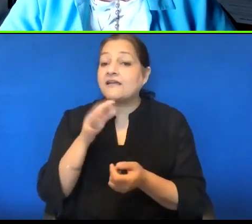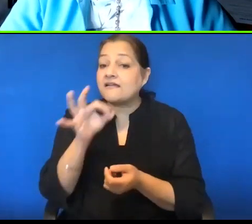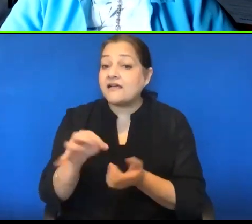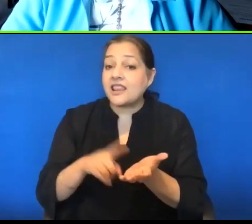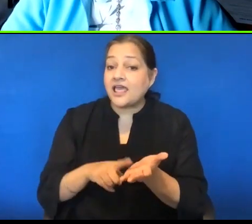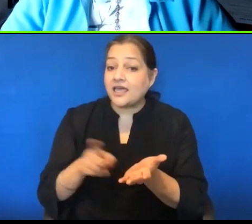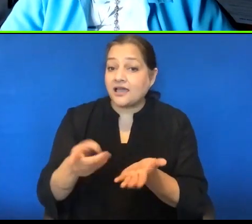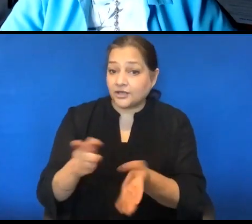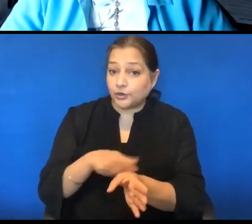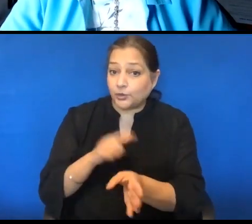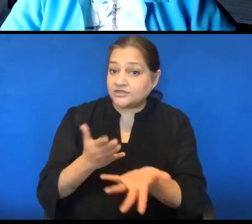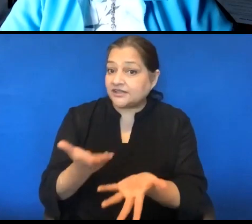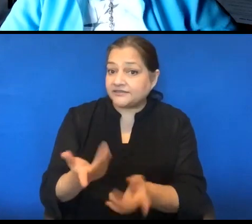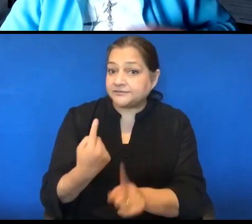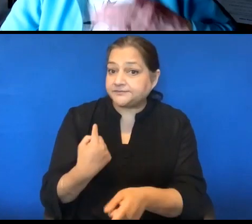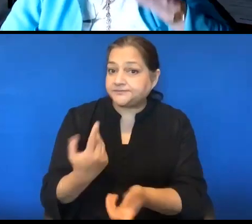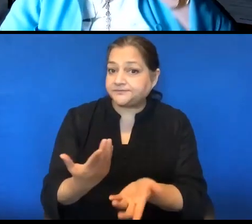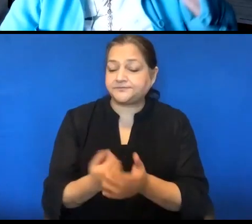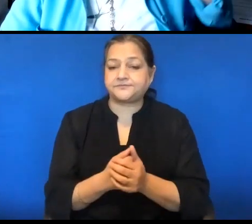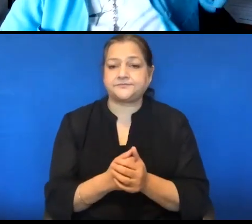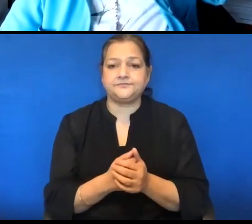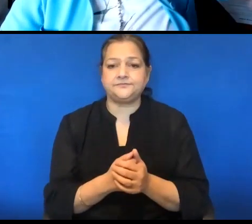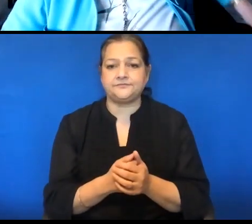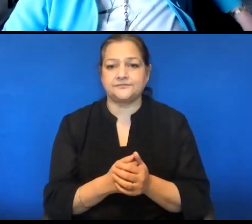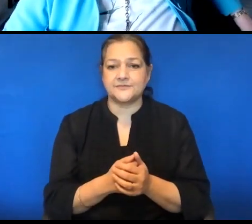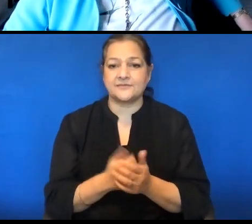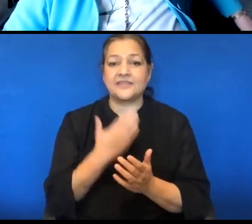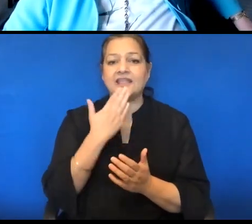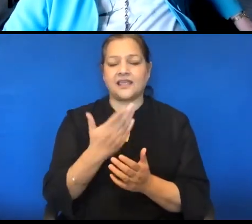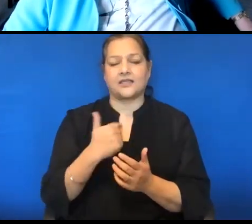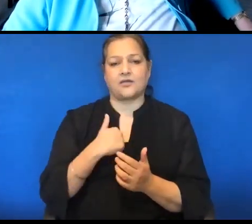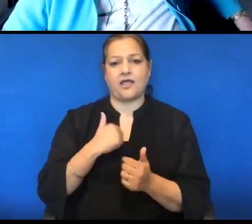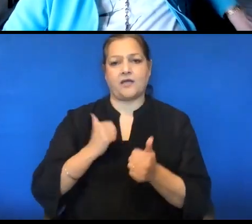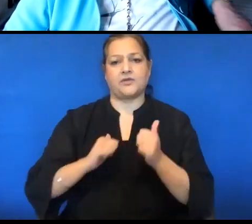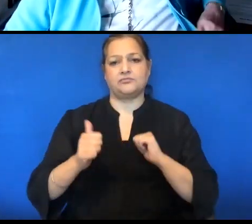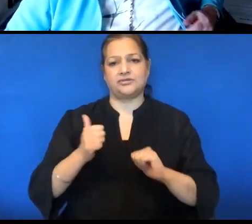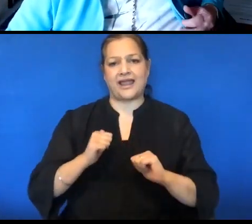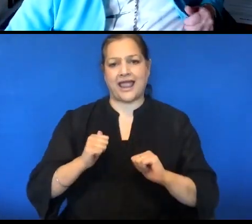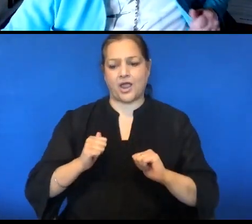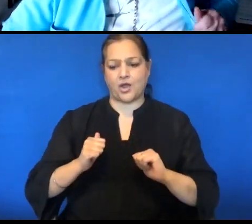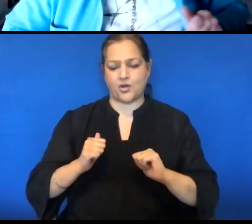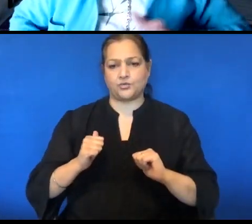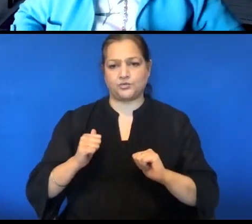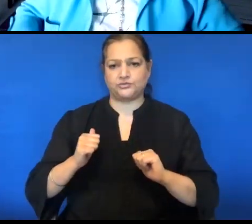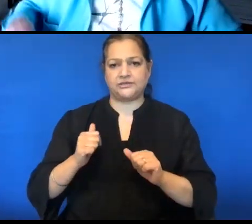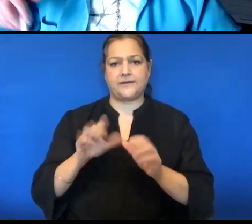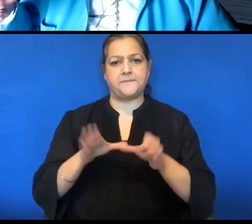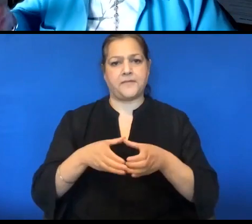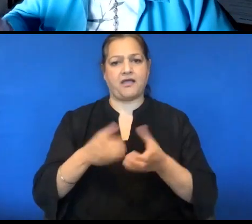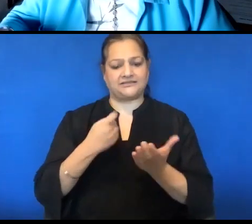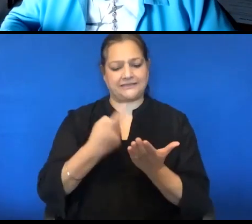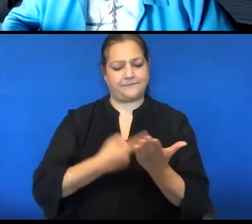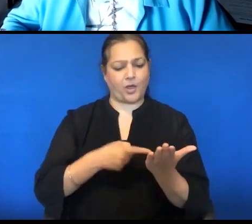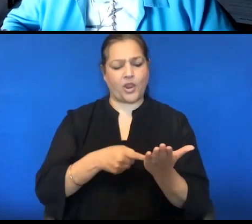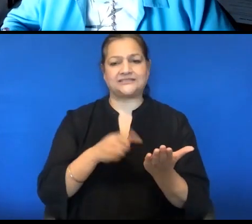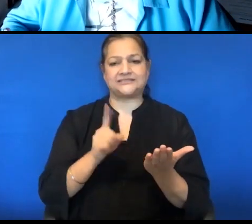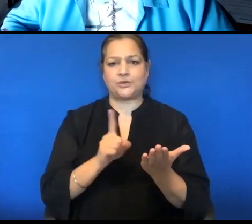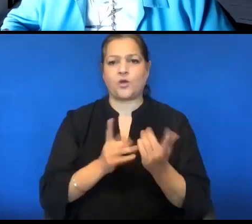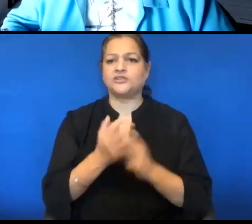services. Thank you. Well, I'm really proud of where we've got to with this in terms of party policy, which